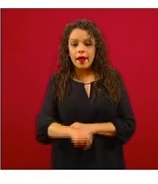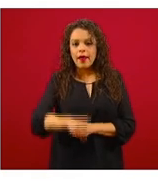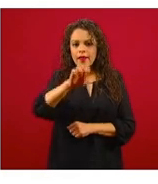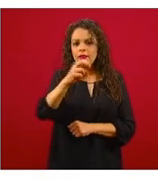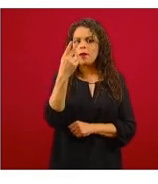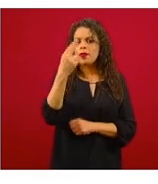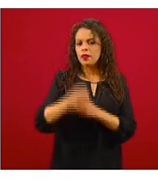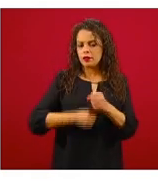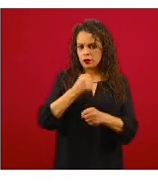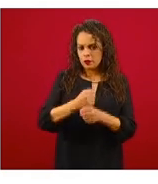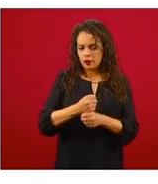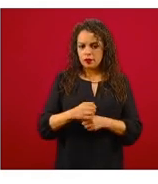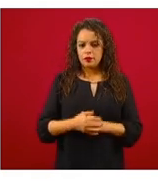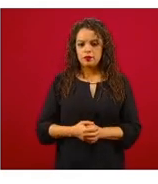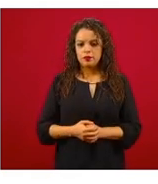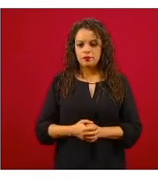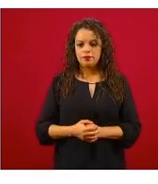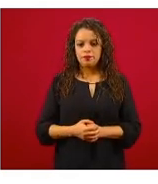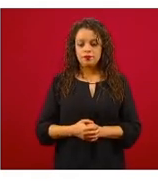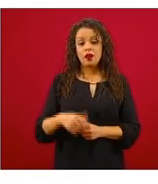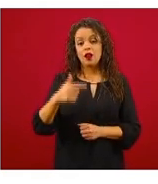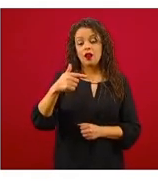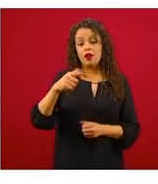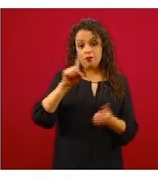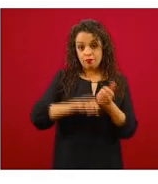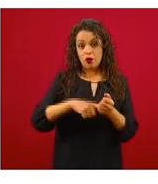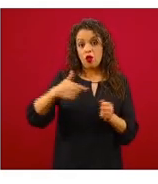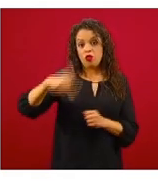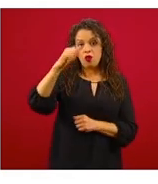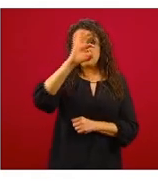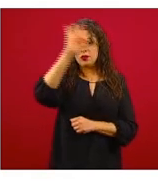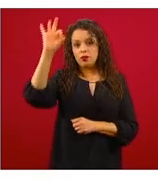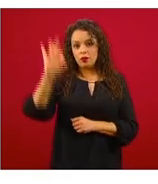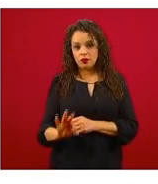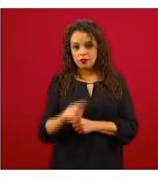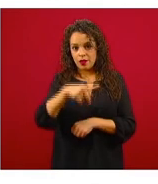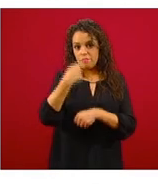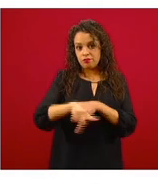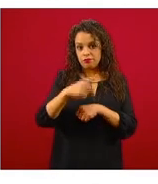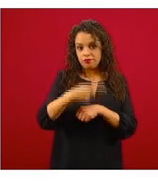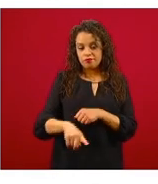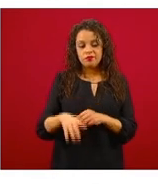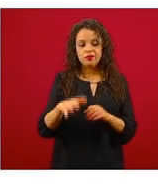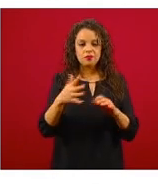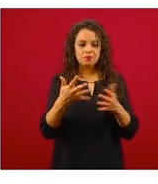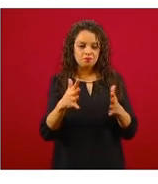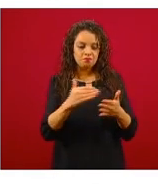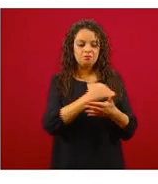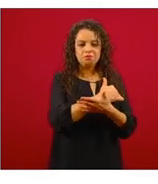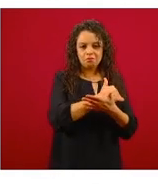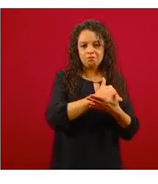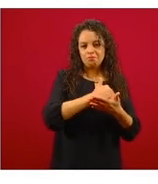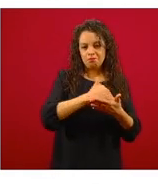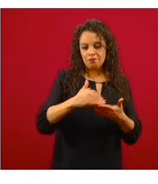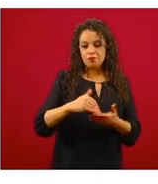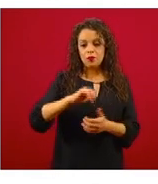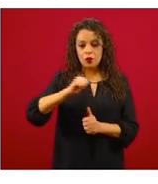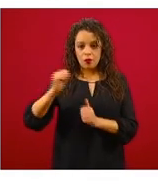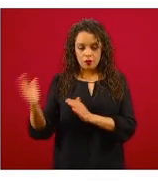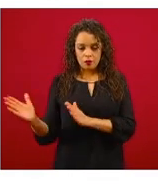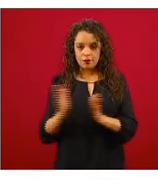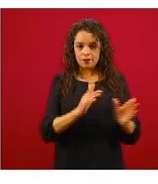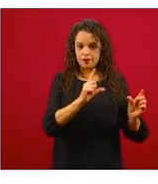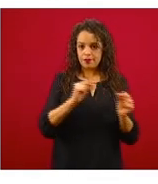years old. She has a 12% risk. This is an average risk of developing the disease.